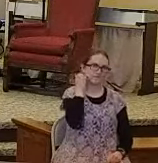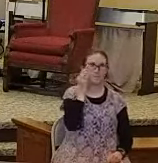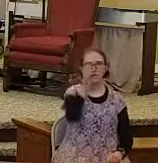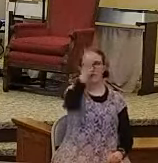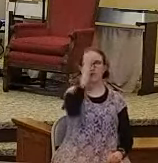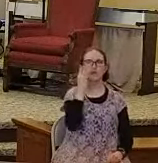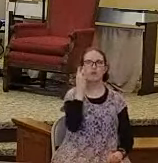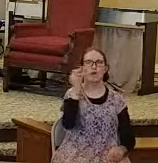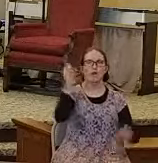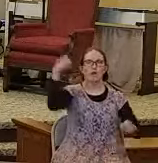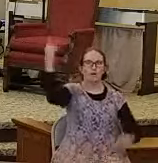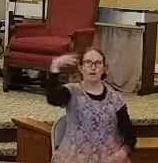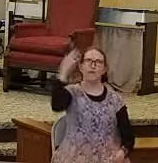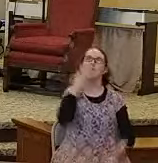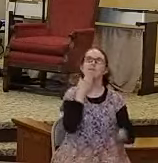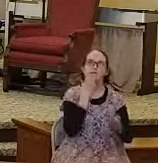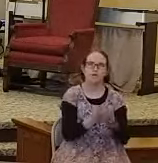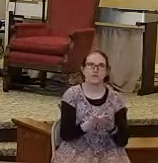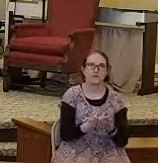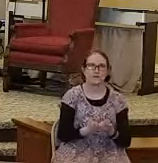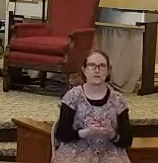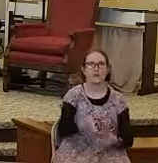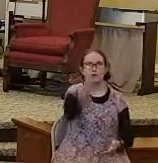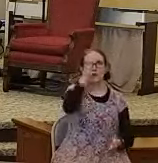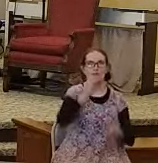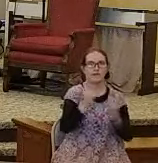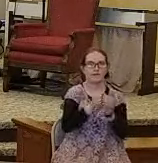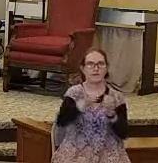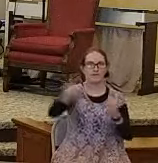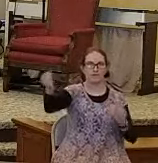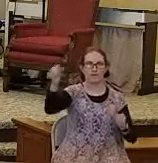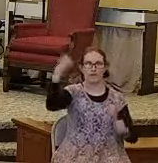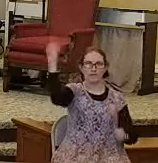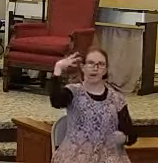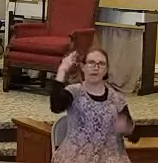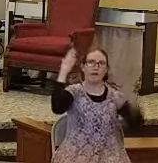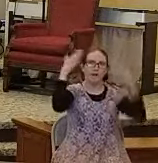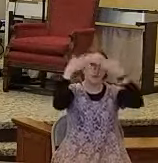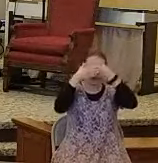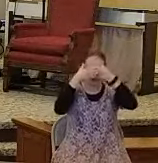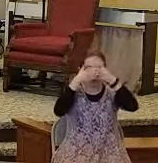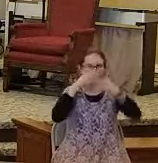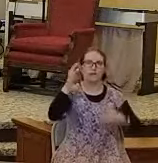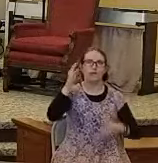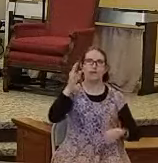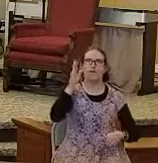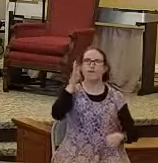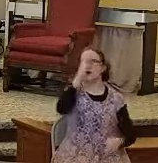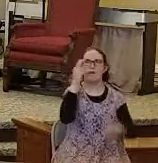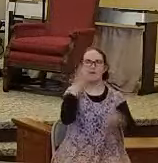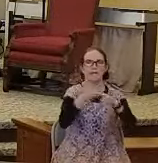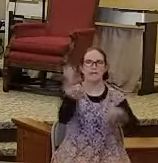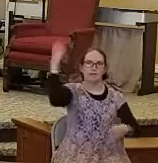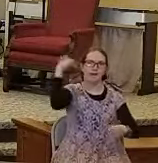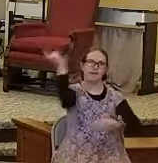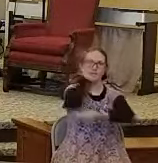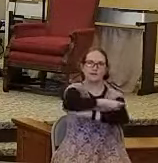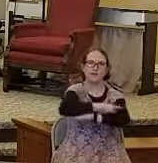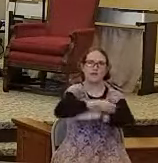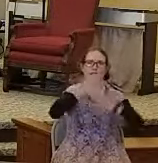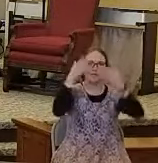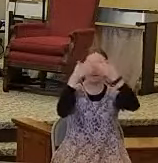God saw the light, that it was good, and God divided the light from the darkness. God called the light day,